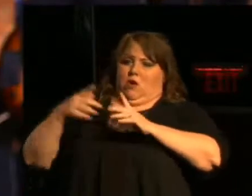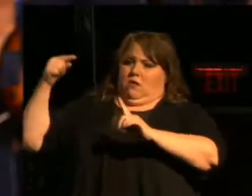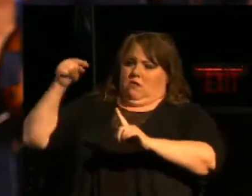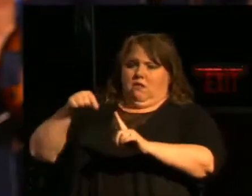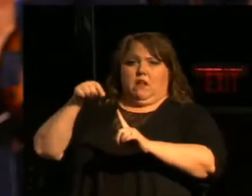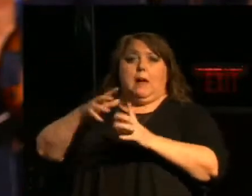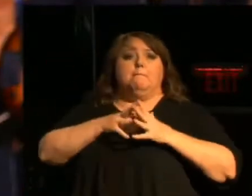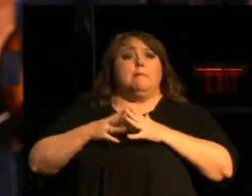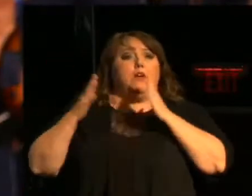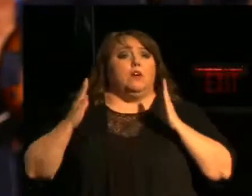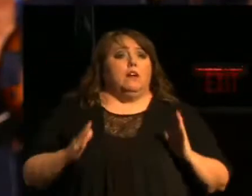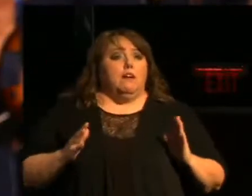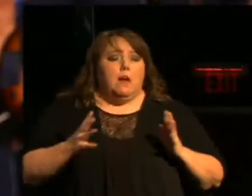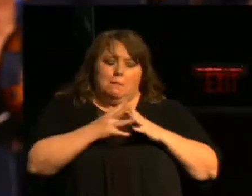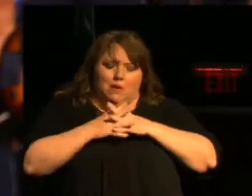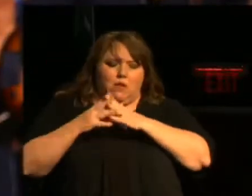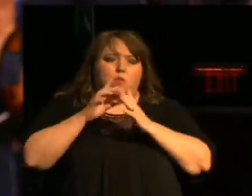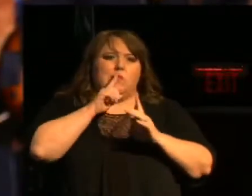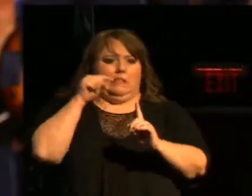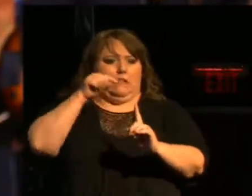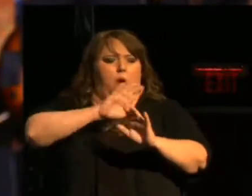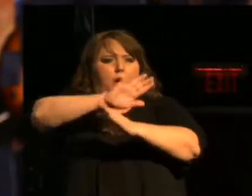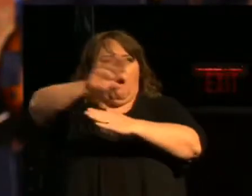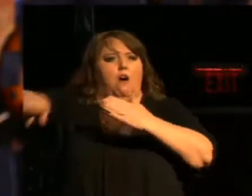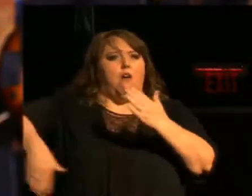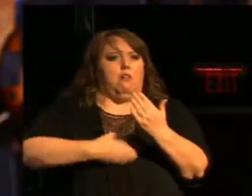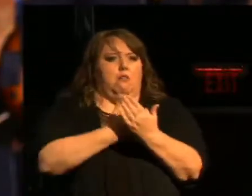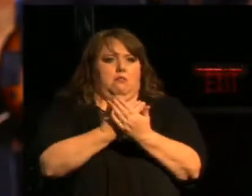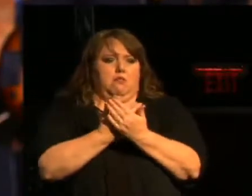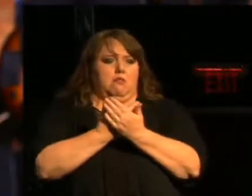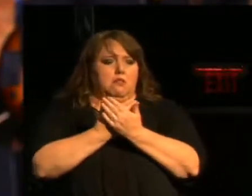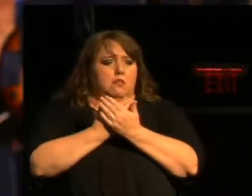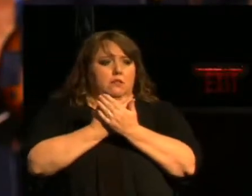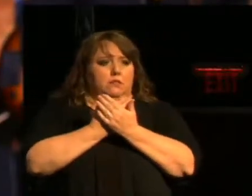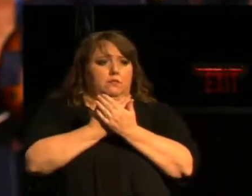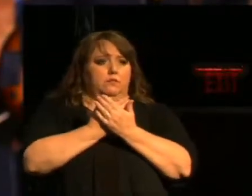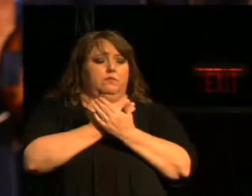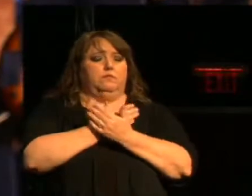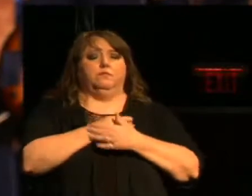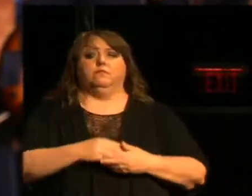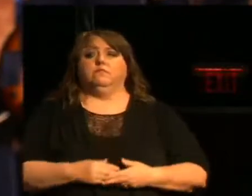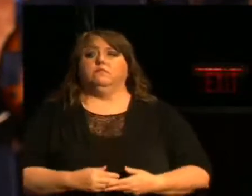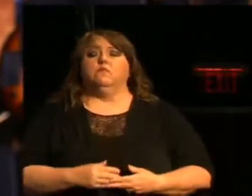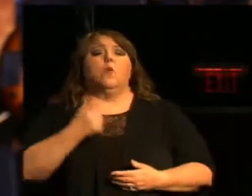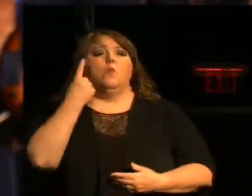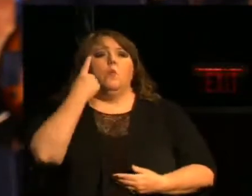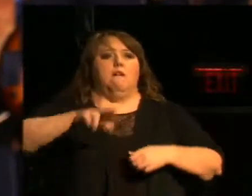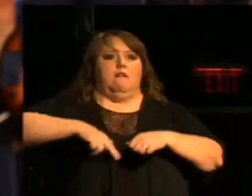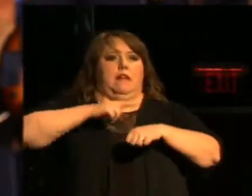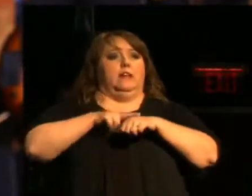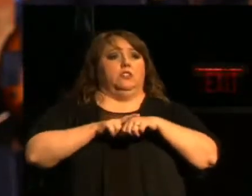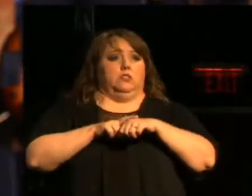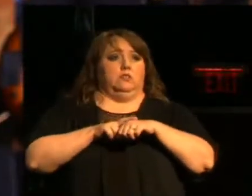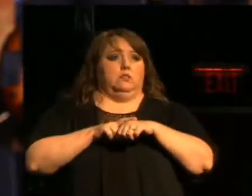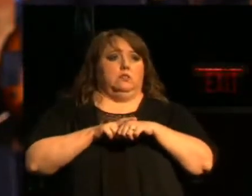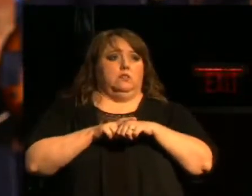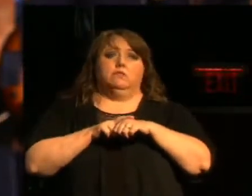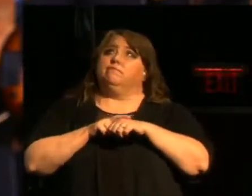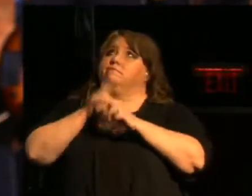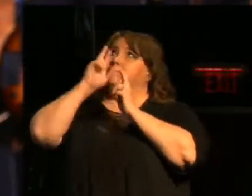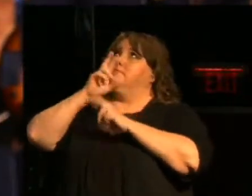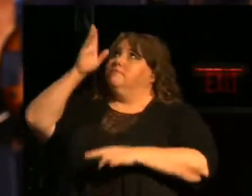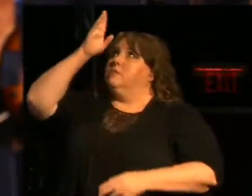you swing down, chariot, stop and let me ride. Swing down, chariot, stop and